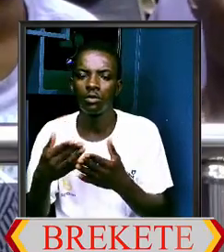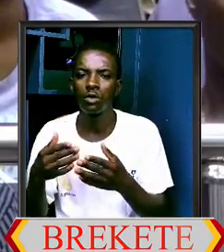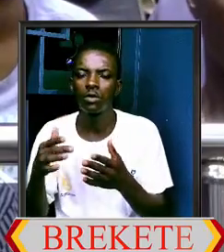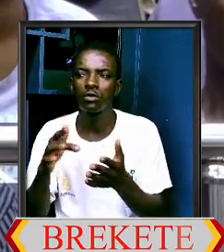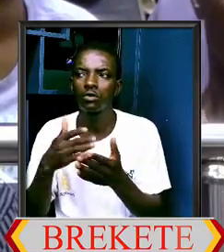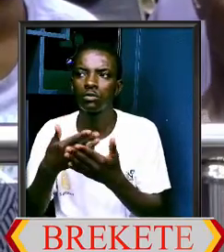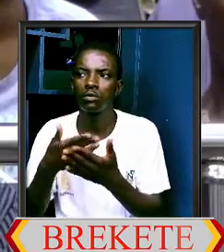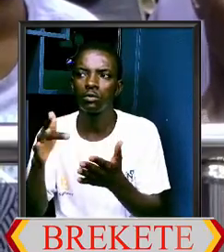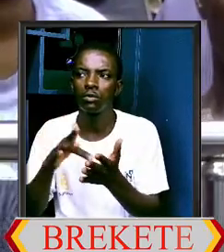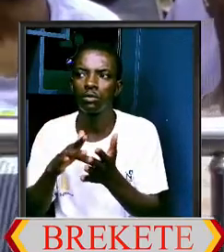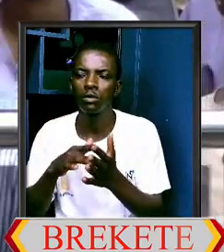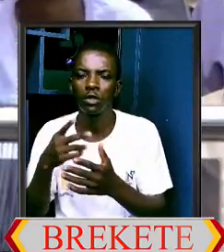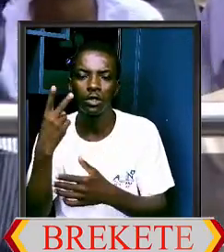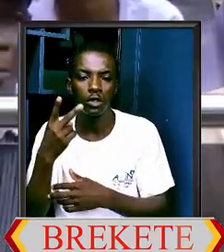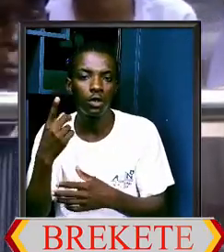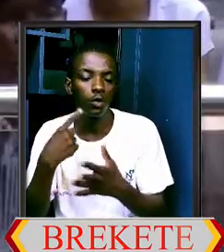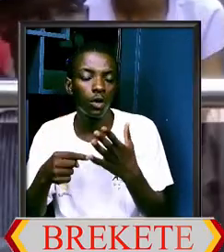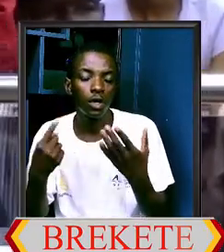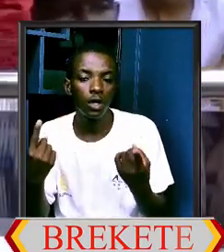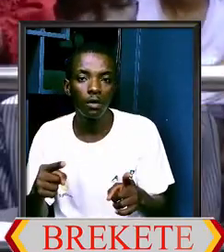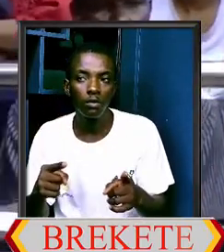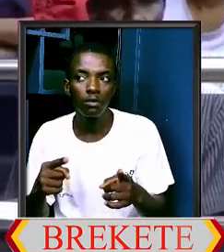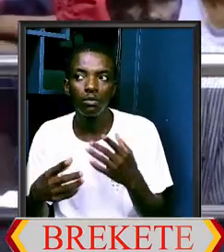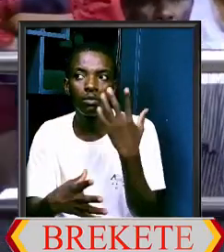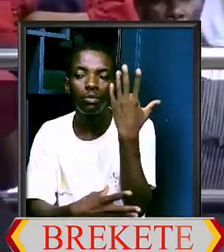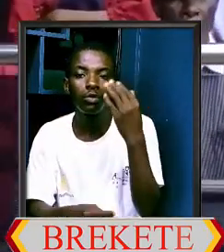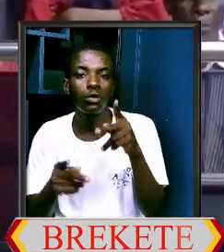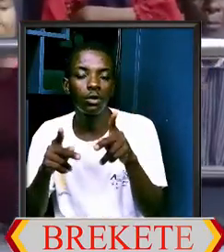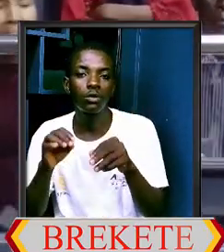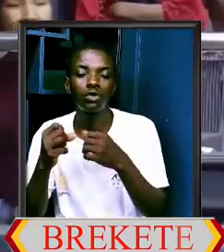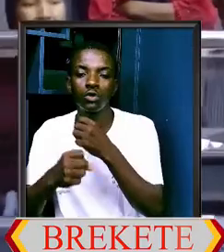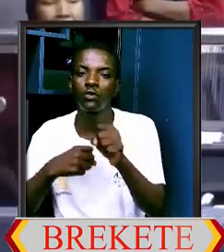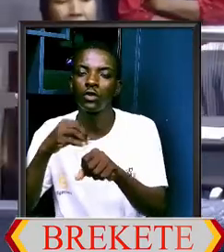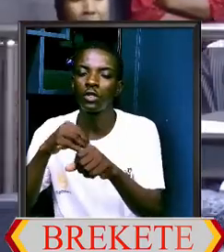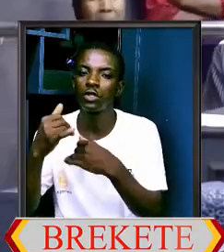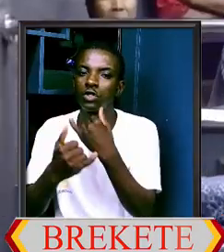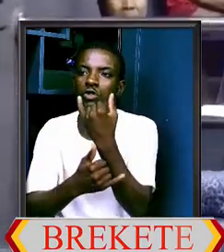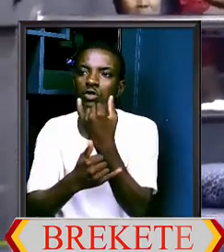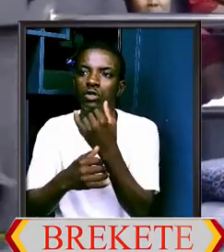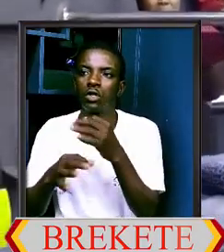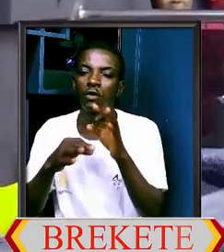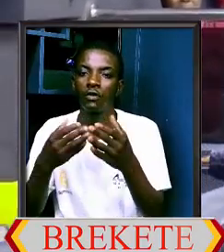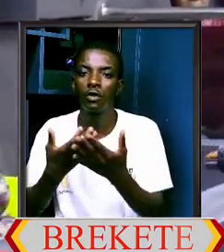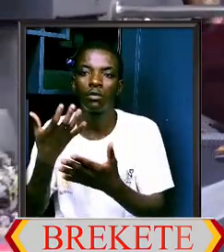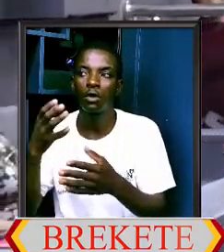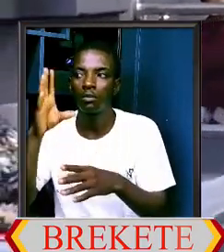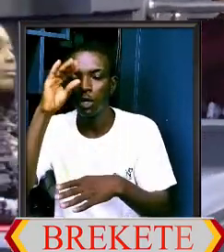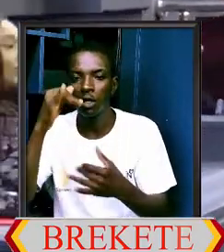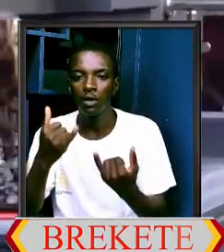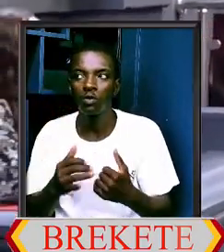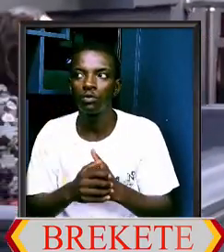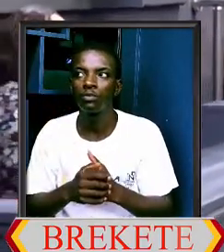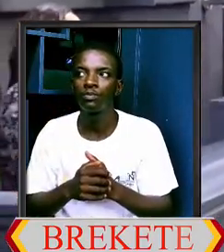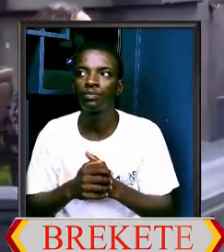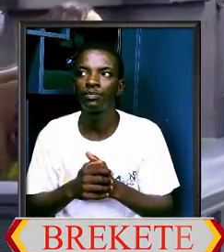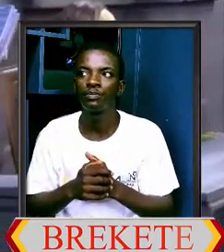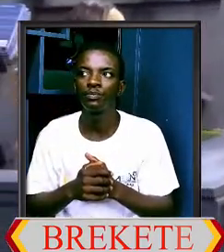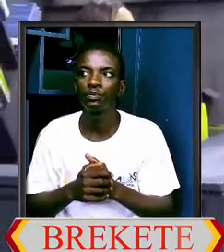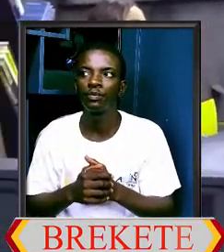on. When I see with him, poor people, they suffer for this country. If not big man now. Hello,